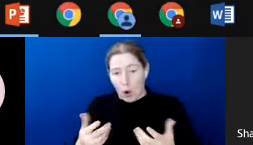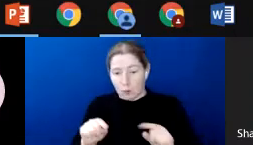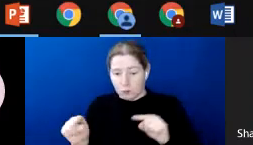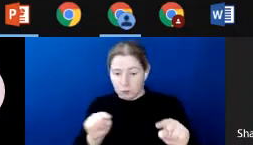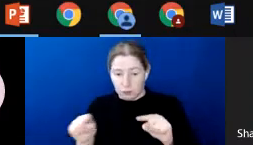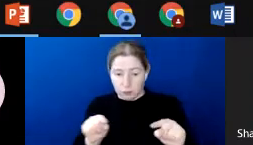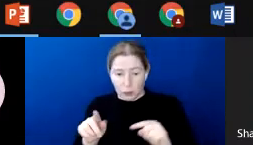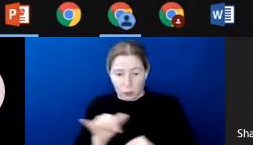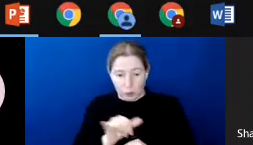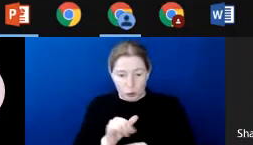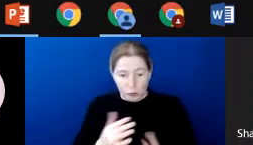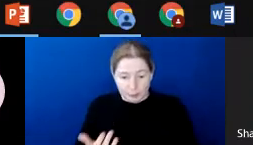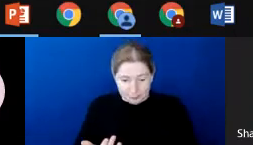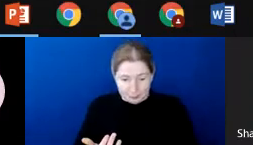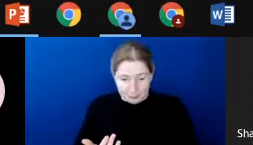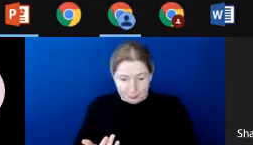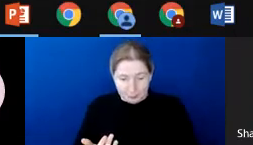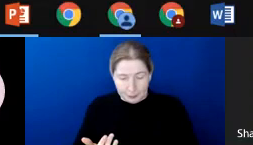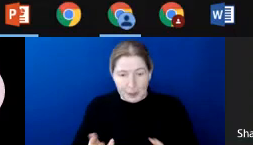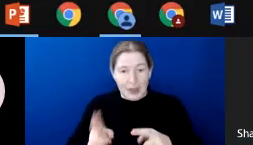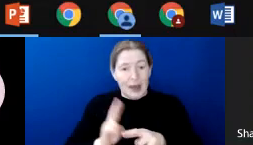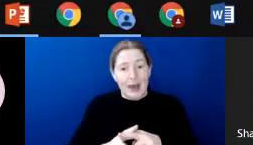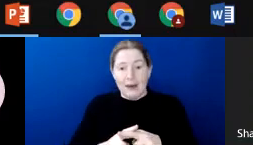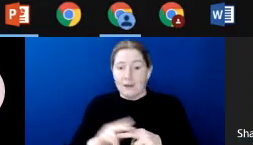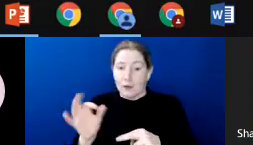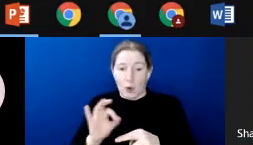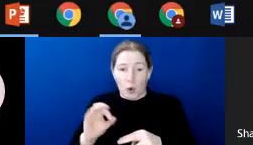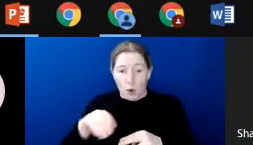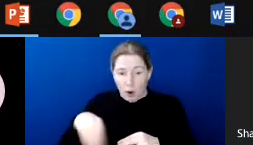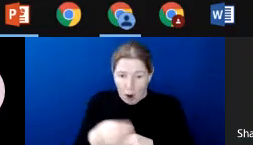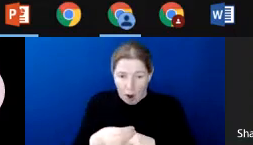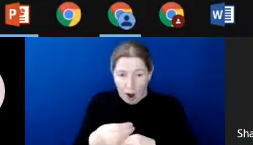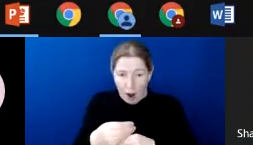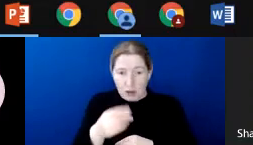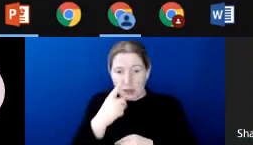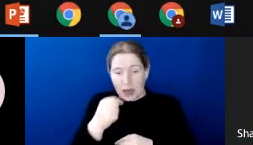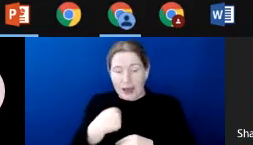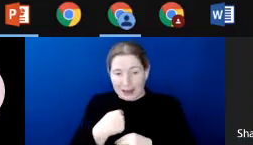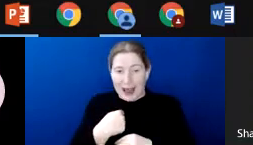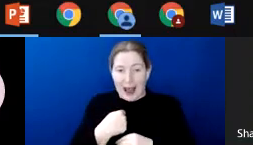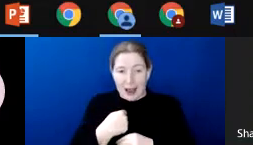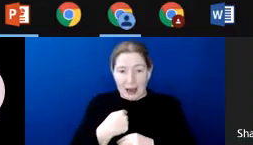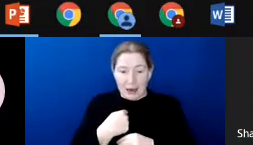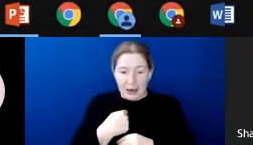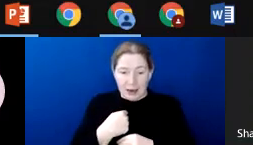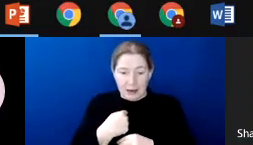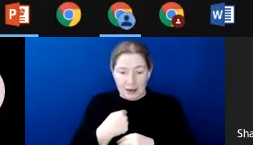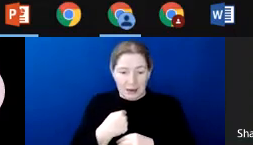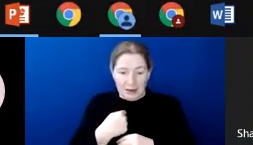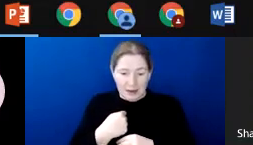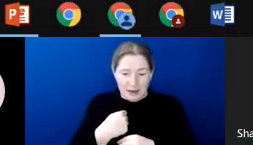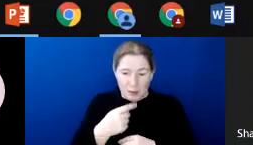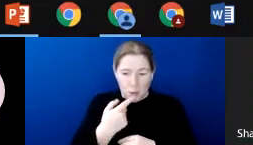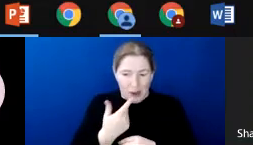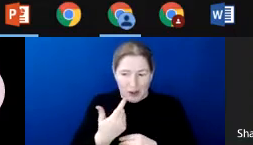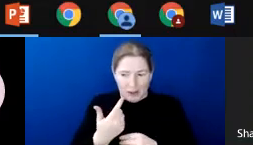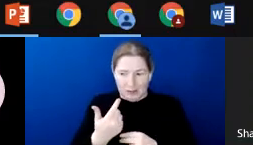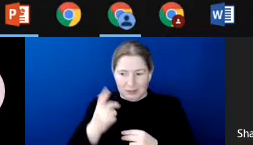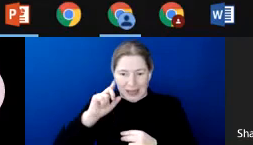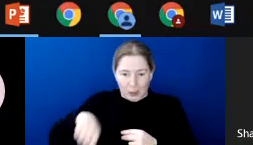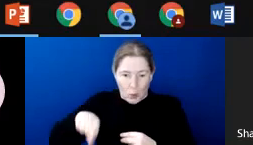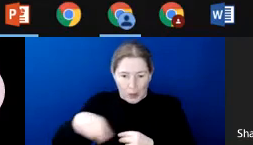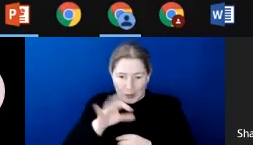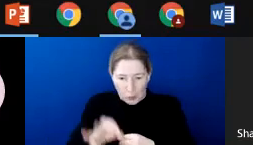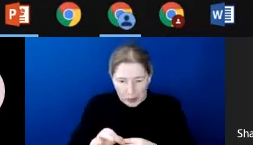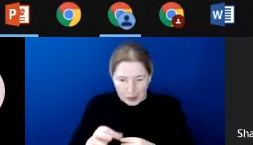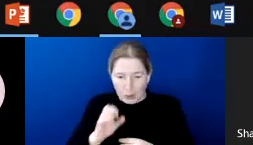card. If I don't have any card connected to the user, they won't get this question. They'll simply just,